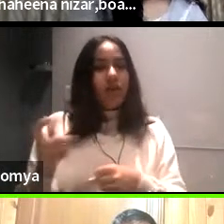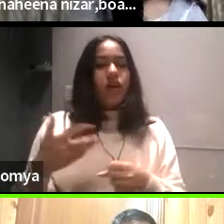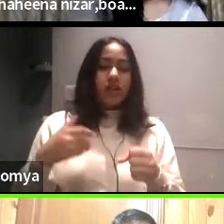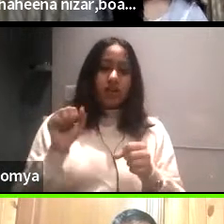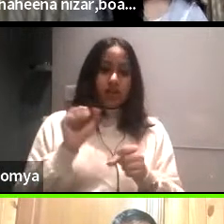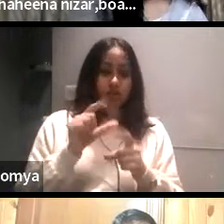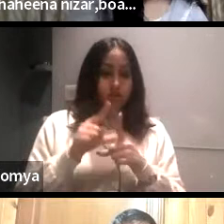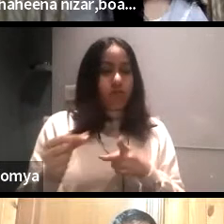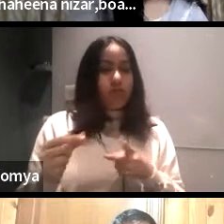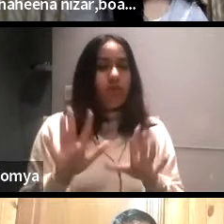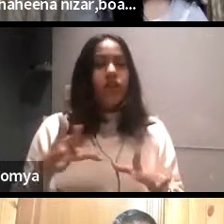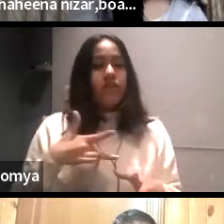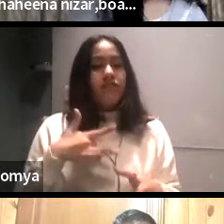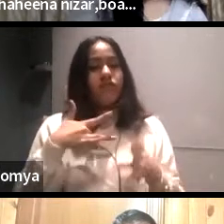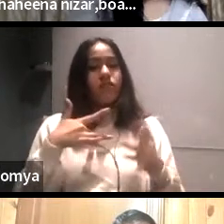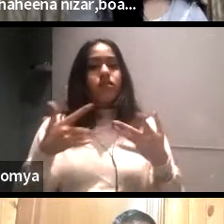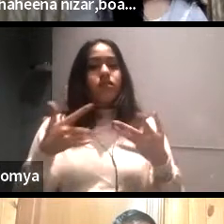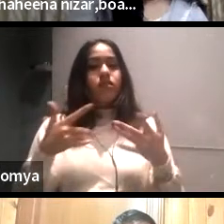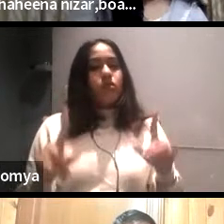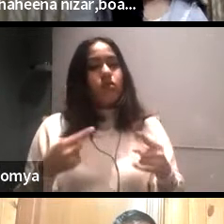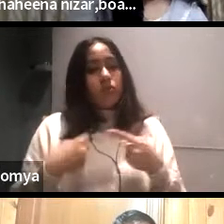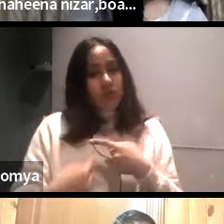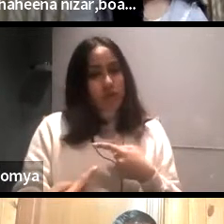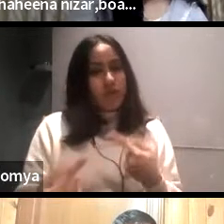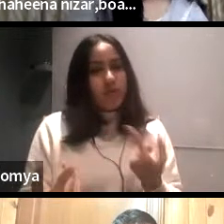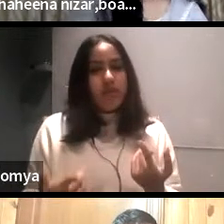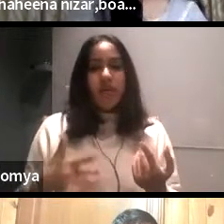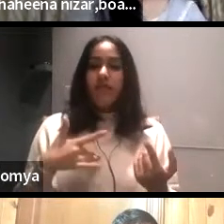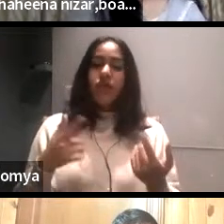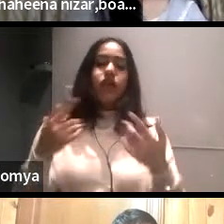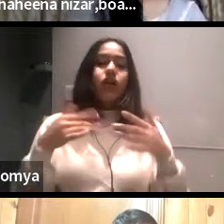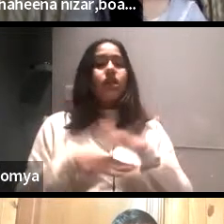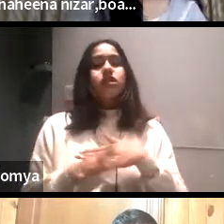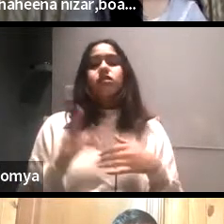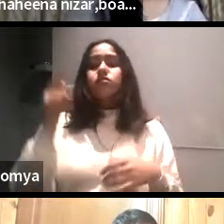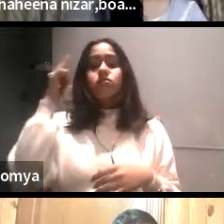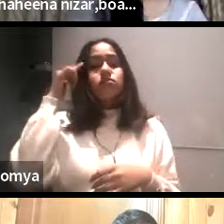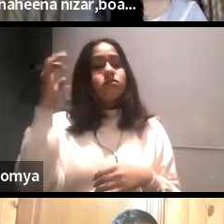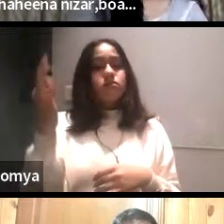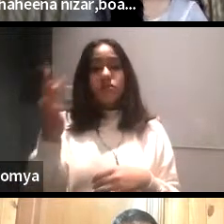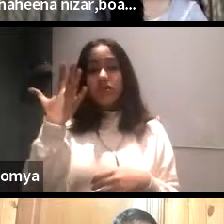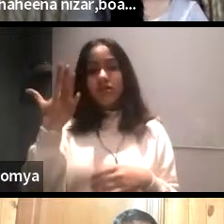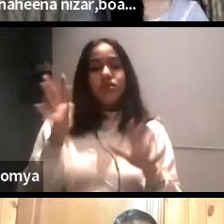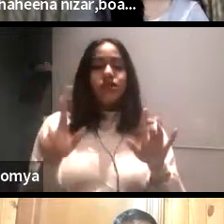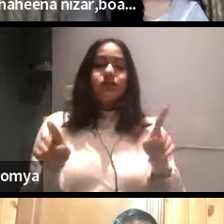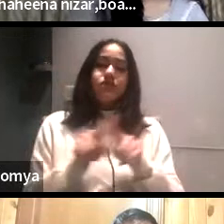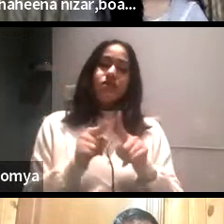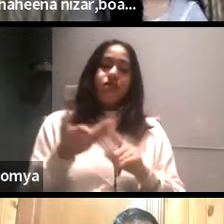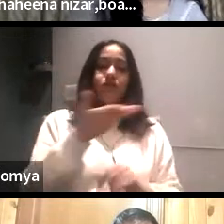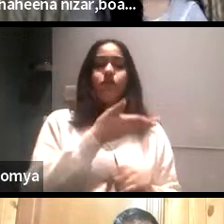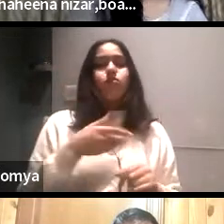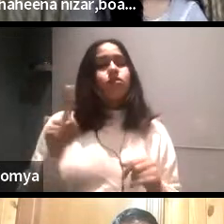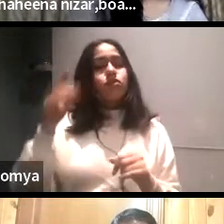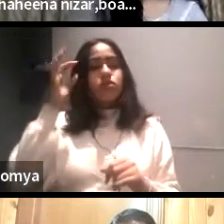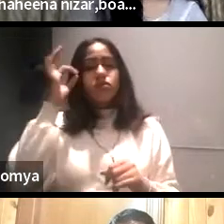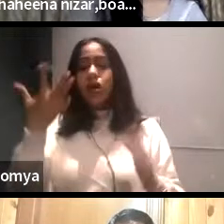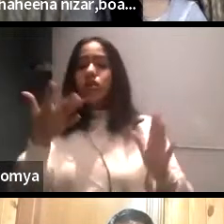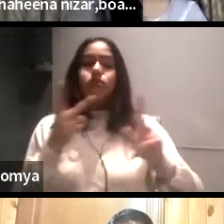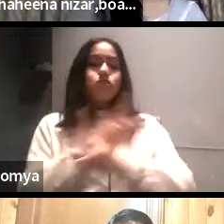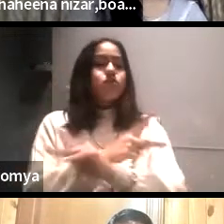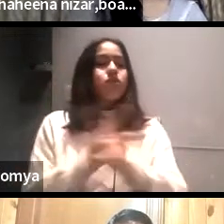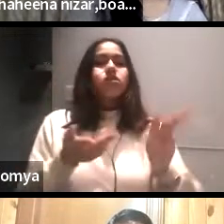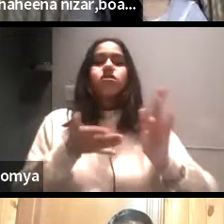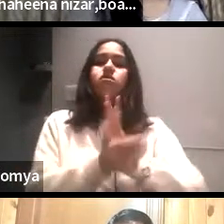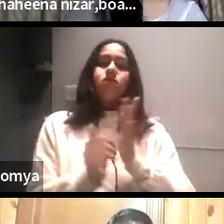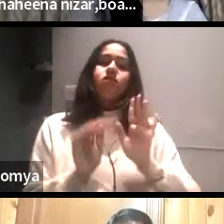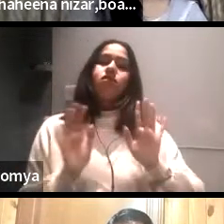work with them, and I really feel every time I work with them that they're far more intelligent than us. They have so many skills within them,